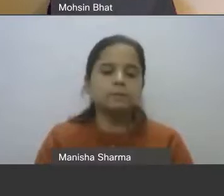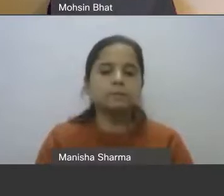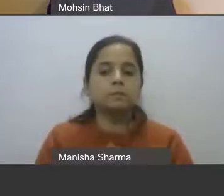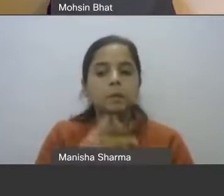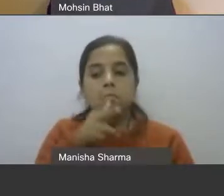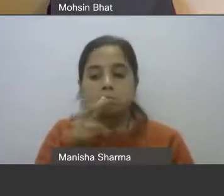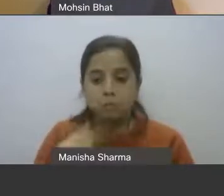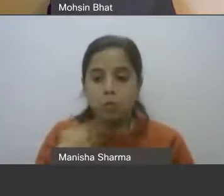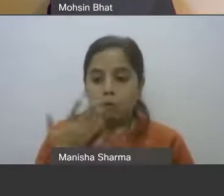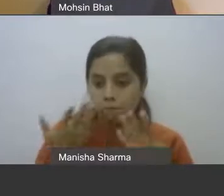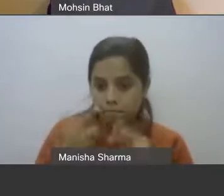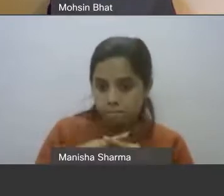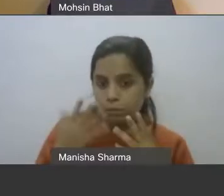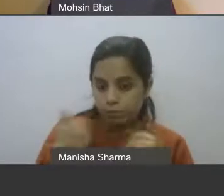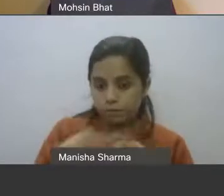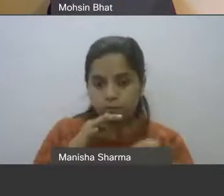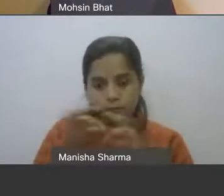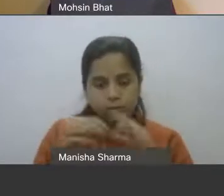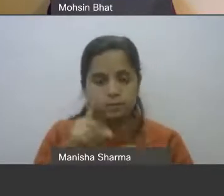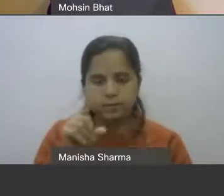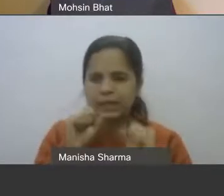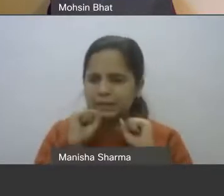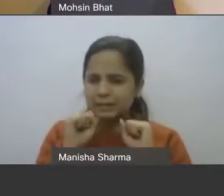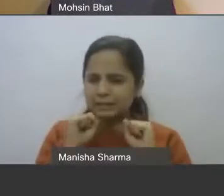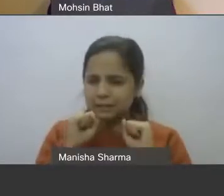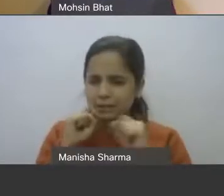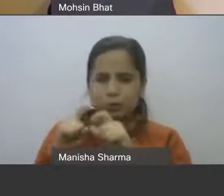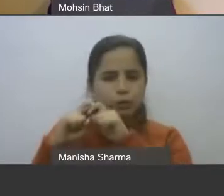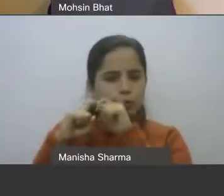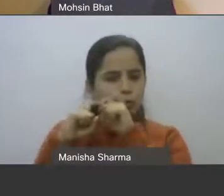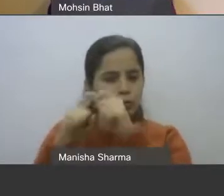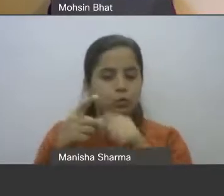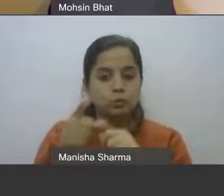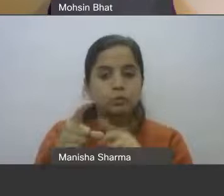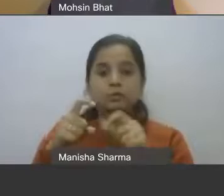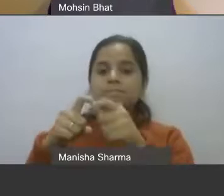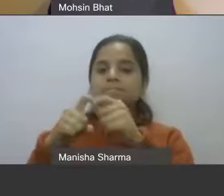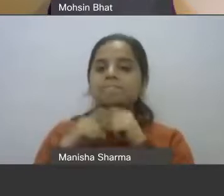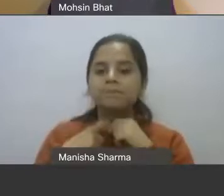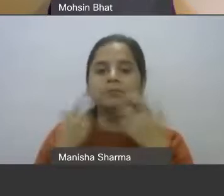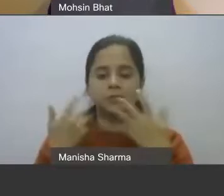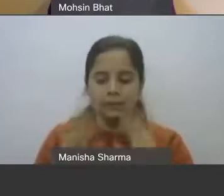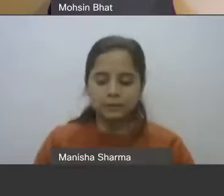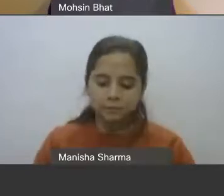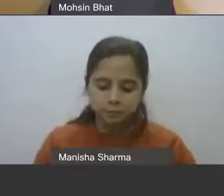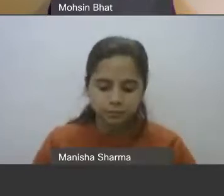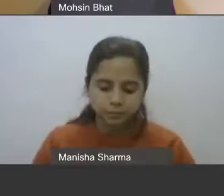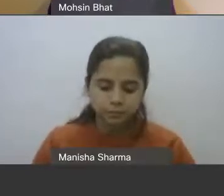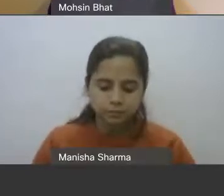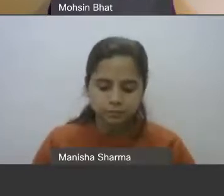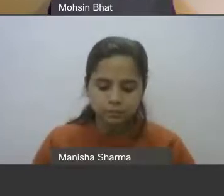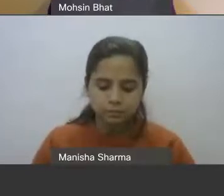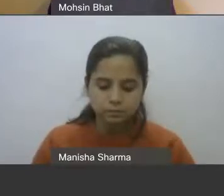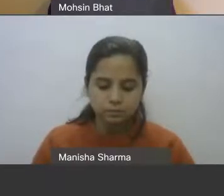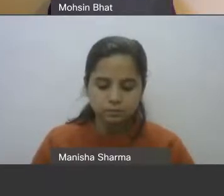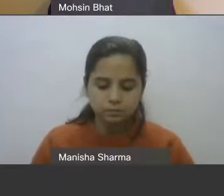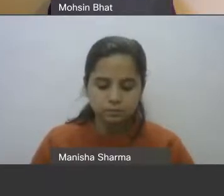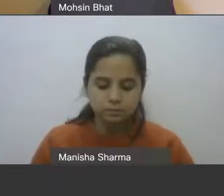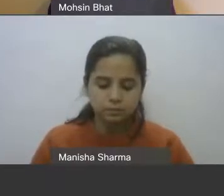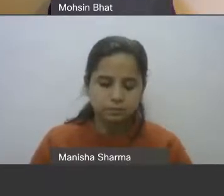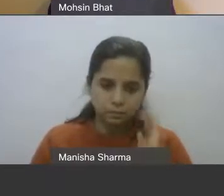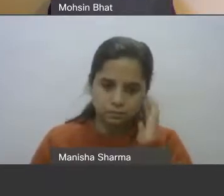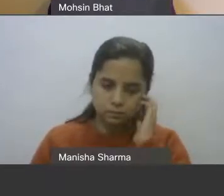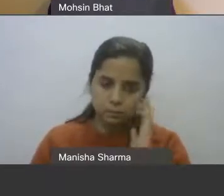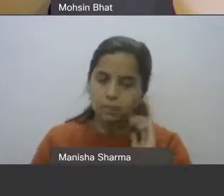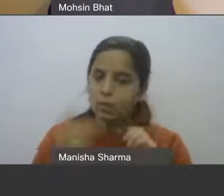know. The first rather difficult question you asked was, what is the purpose of